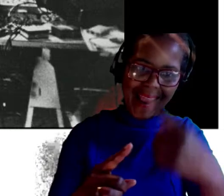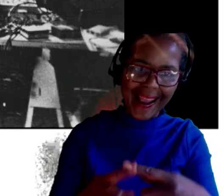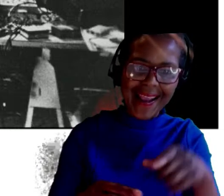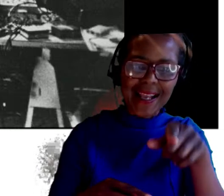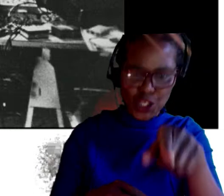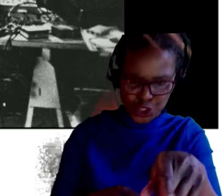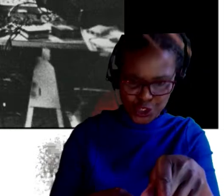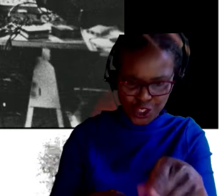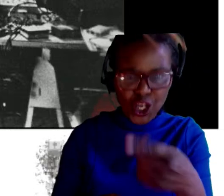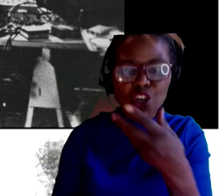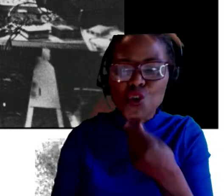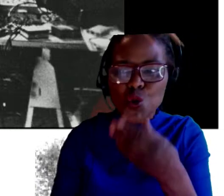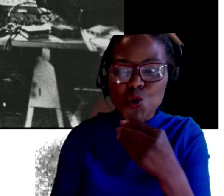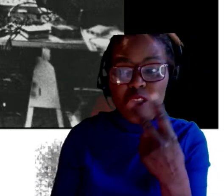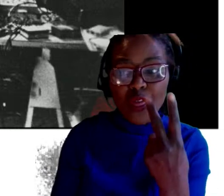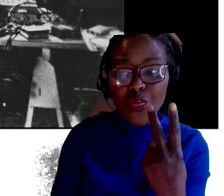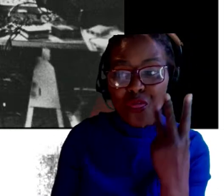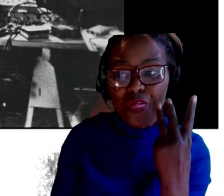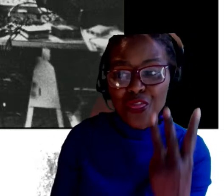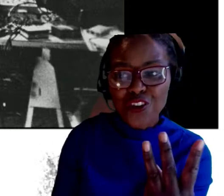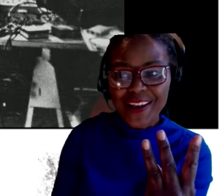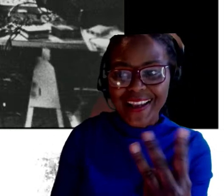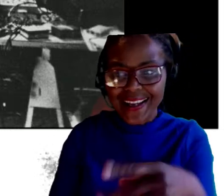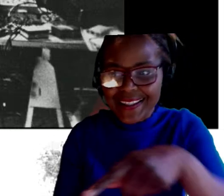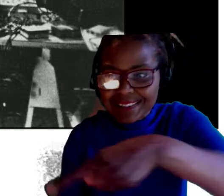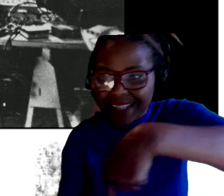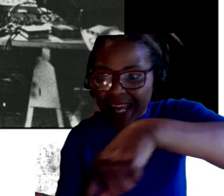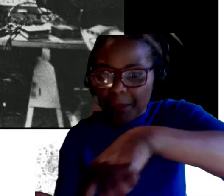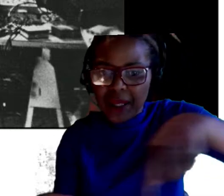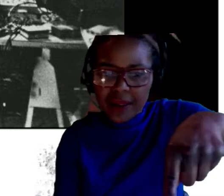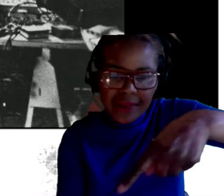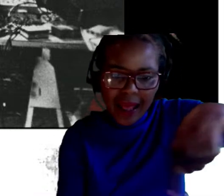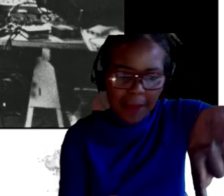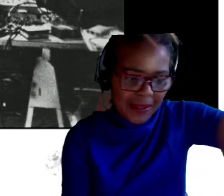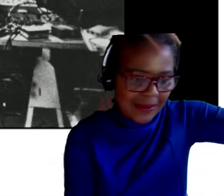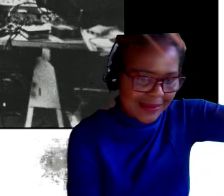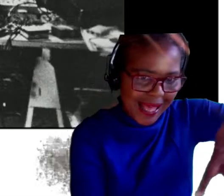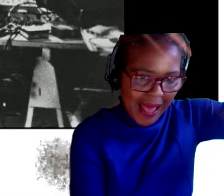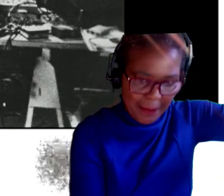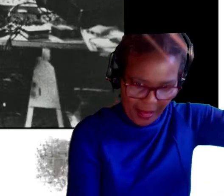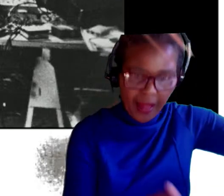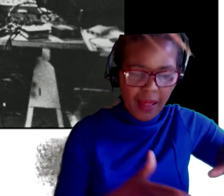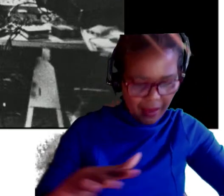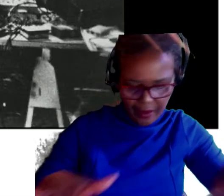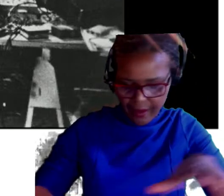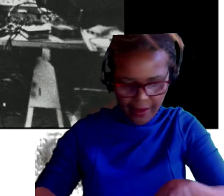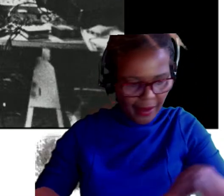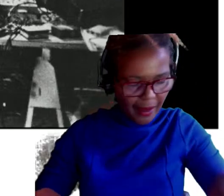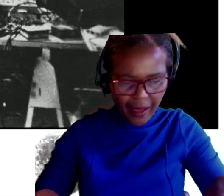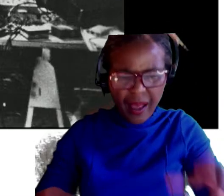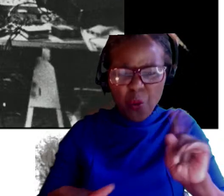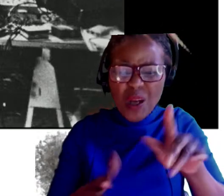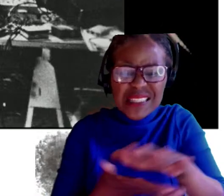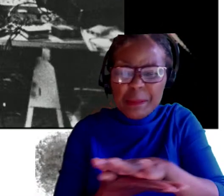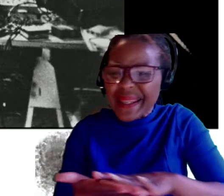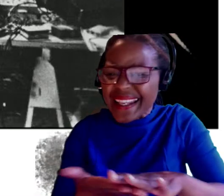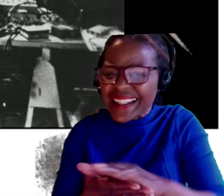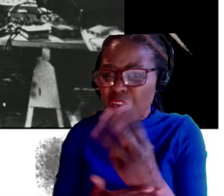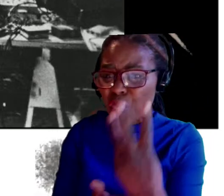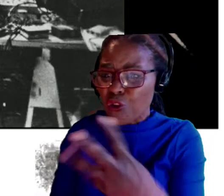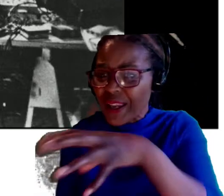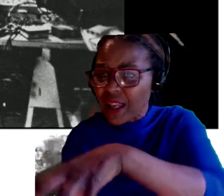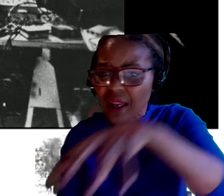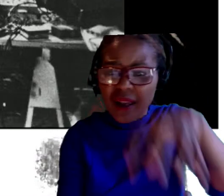3 turntables as musical instruments. He's not really in control of what this will eventually mean, and he probably enjoys that. It's a key work in